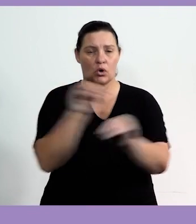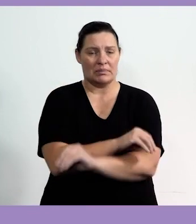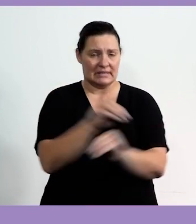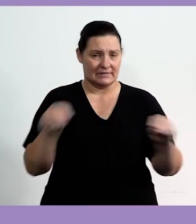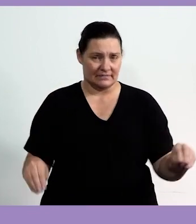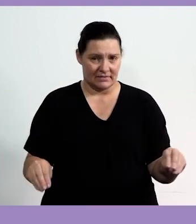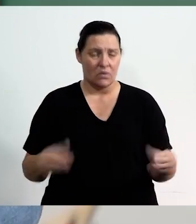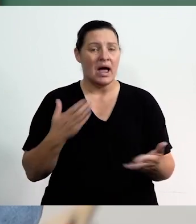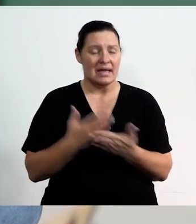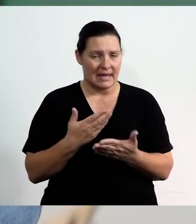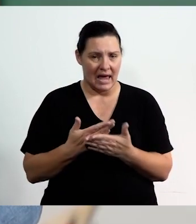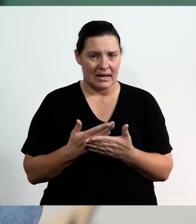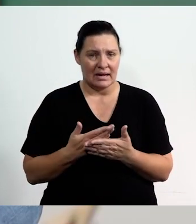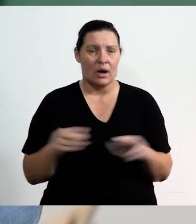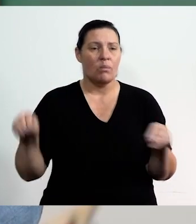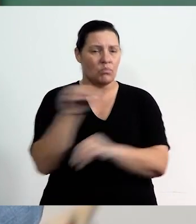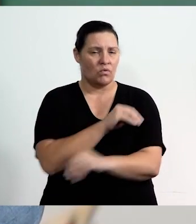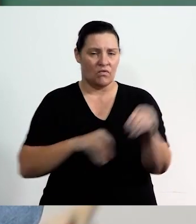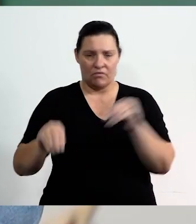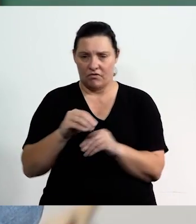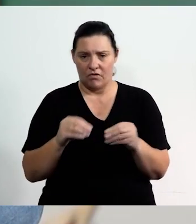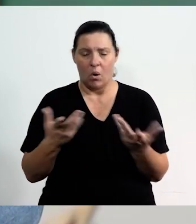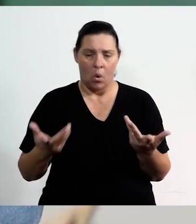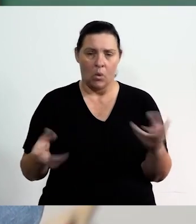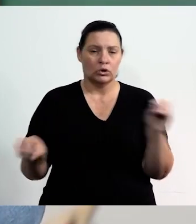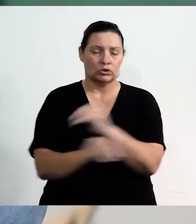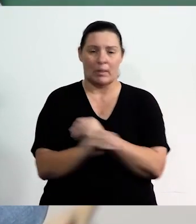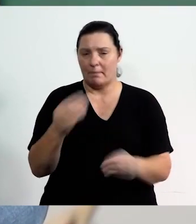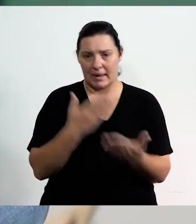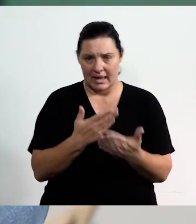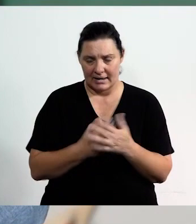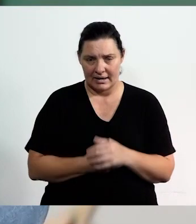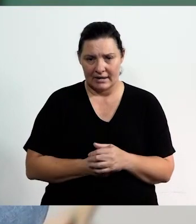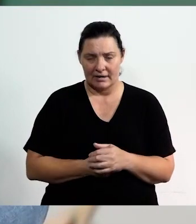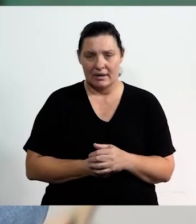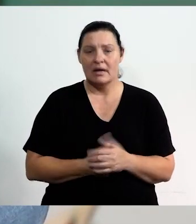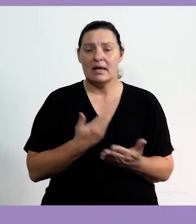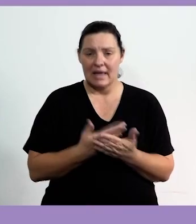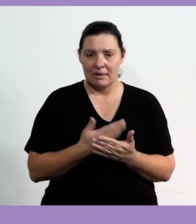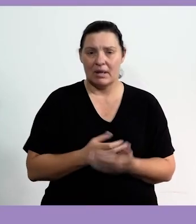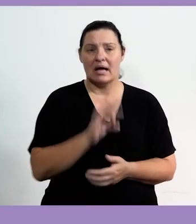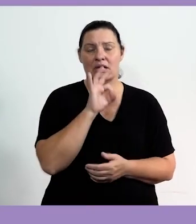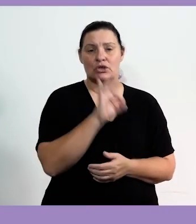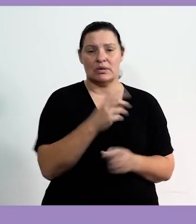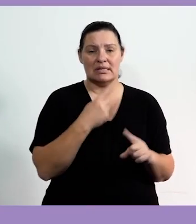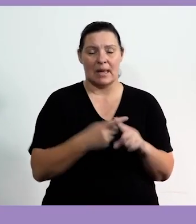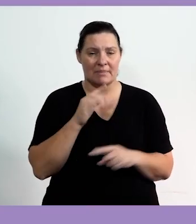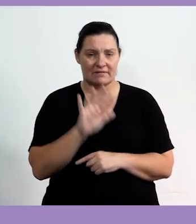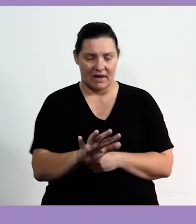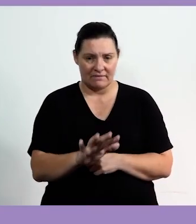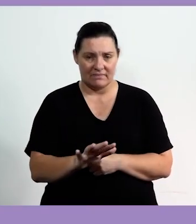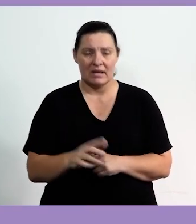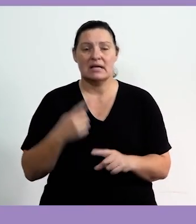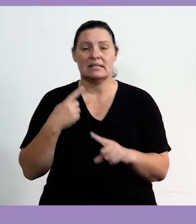is commutative, so we can move the numbers around or swap them around. That can become